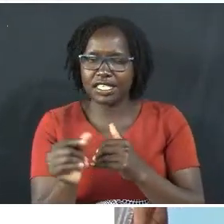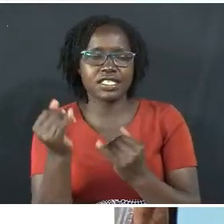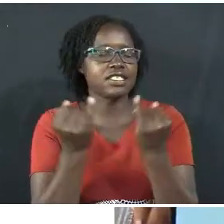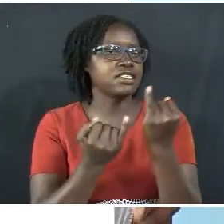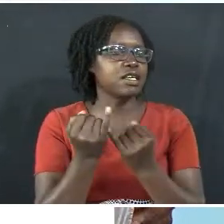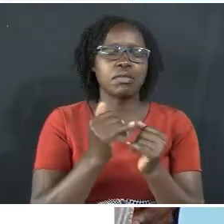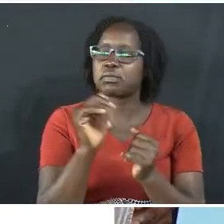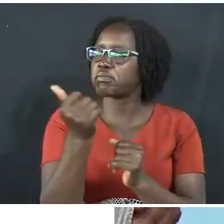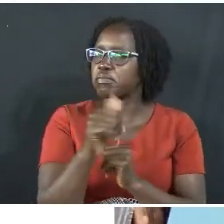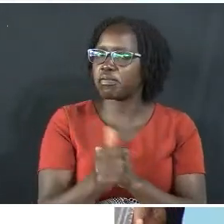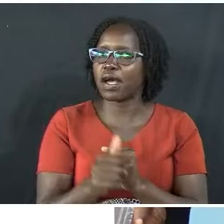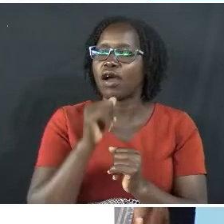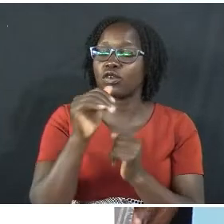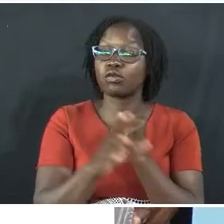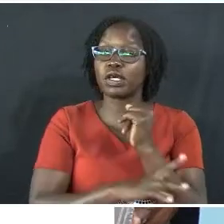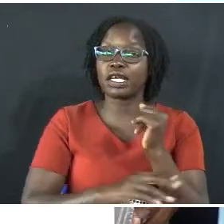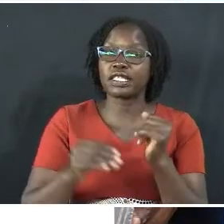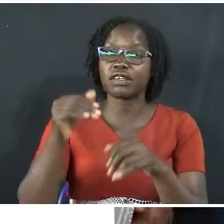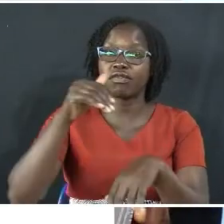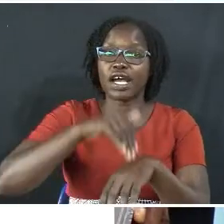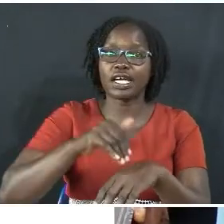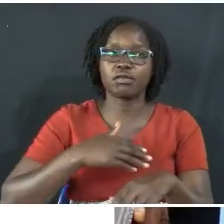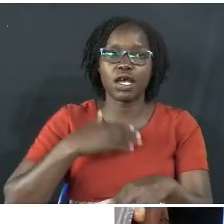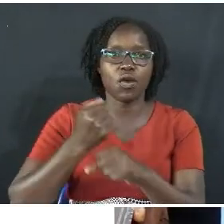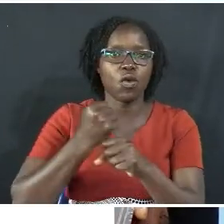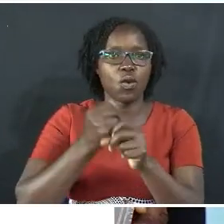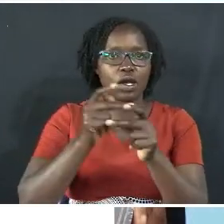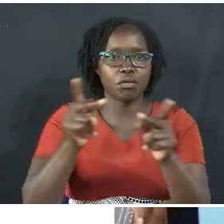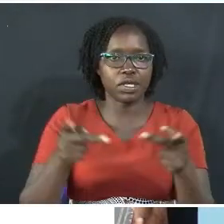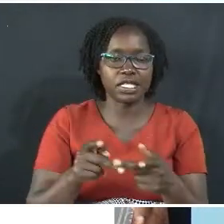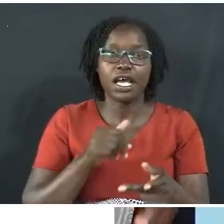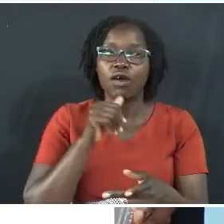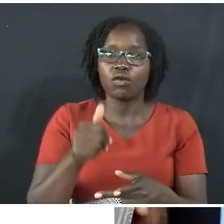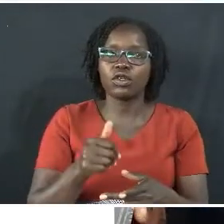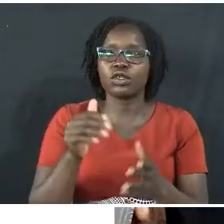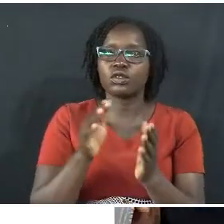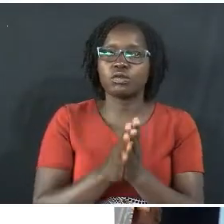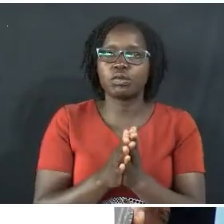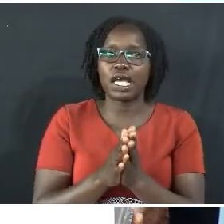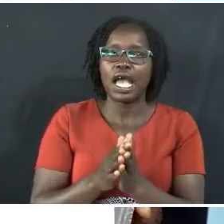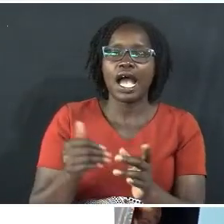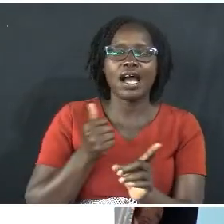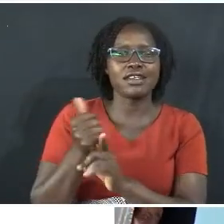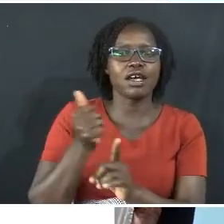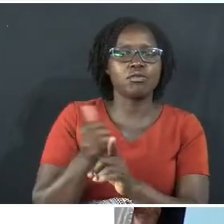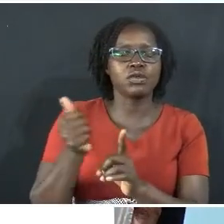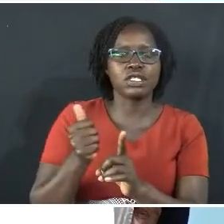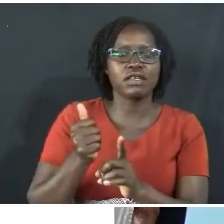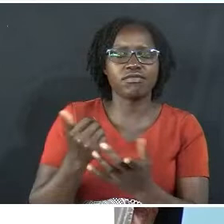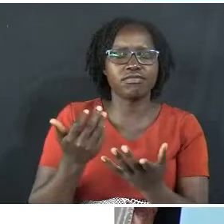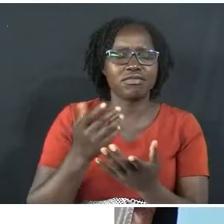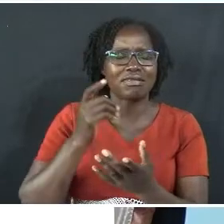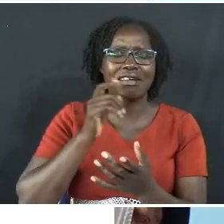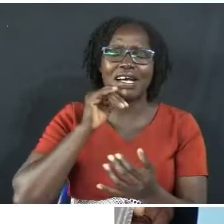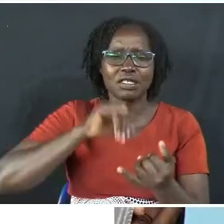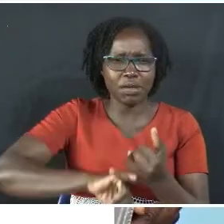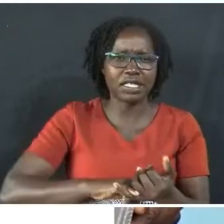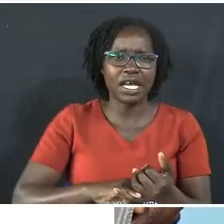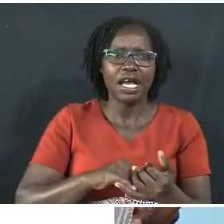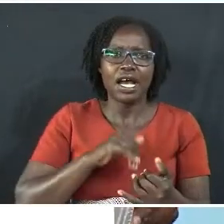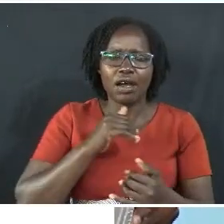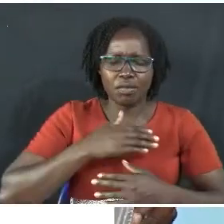I will not be a thief at my workplace. I will not be an abusive husband. I will be